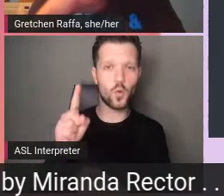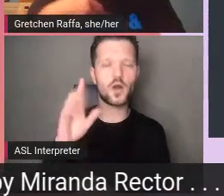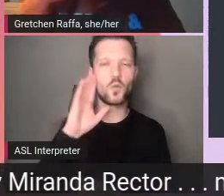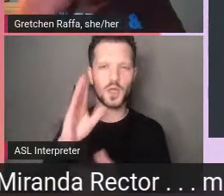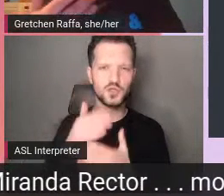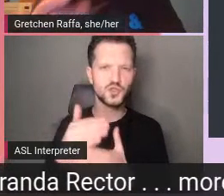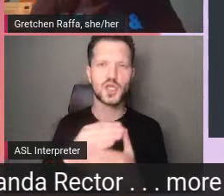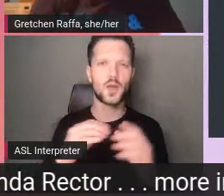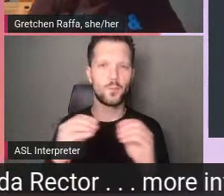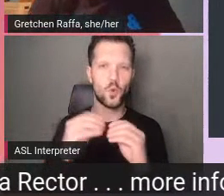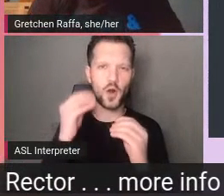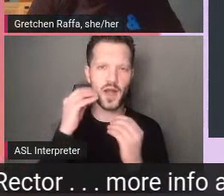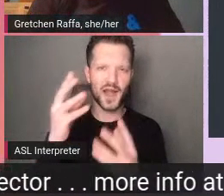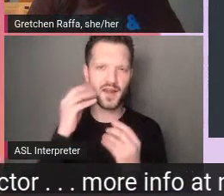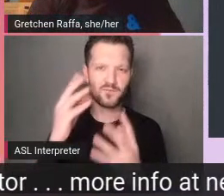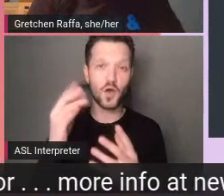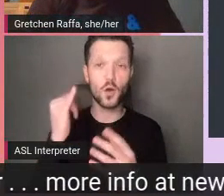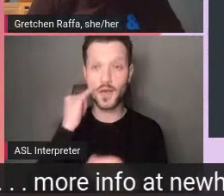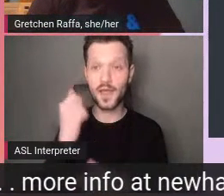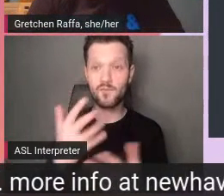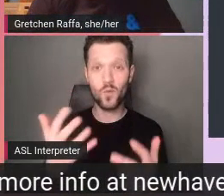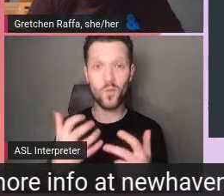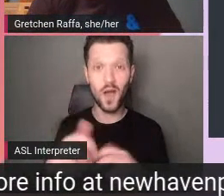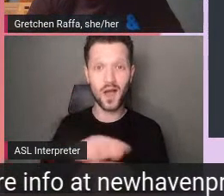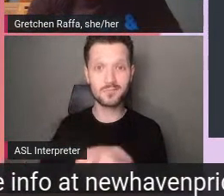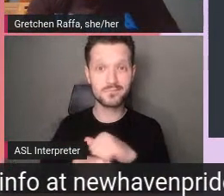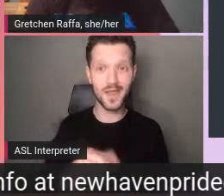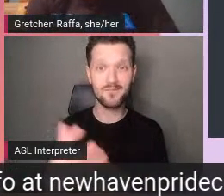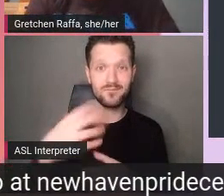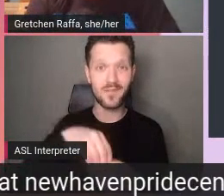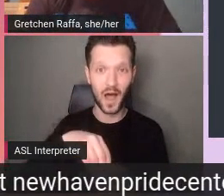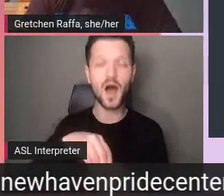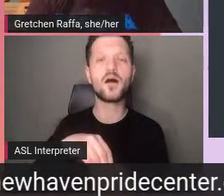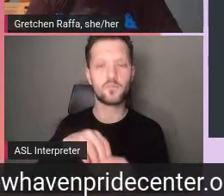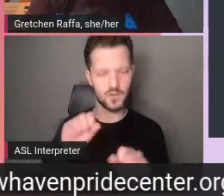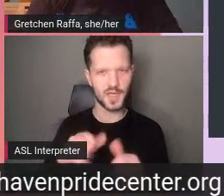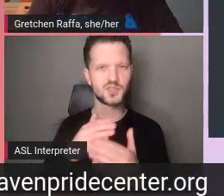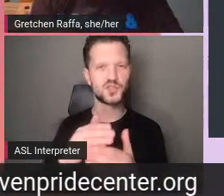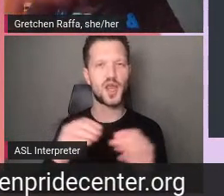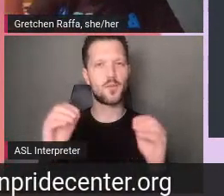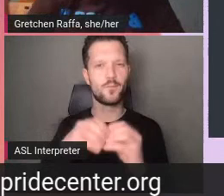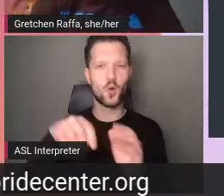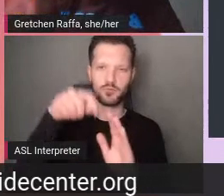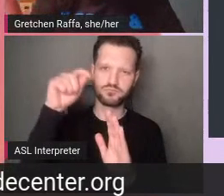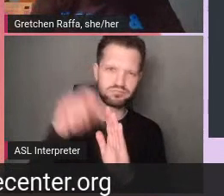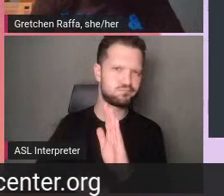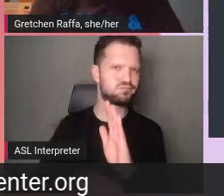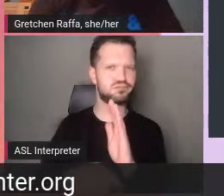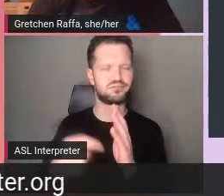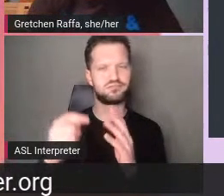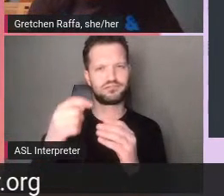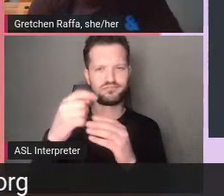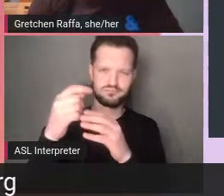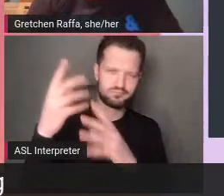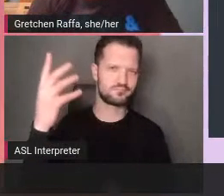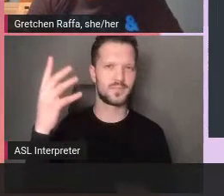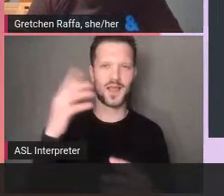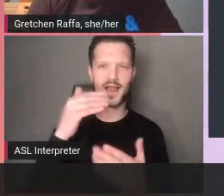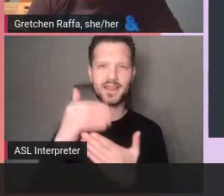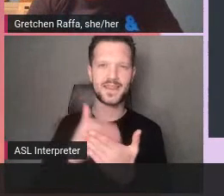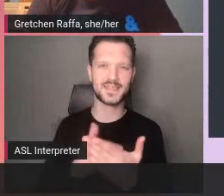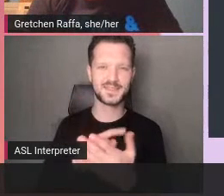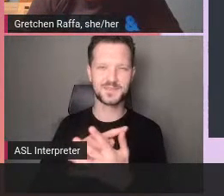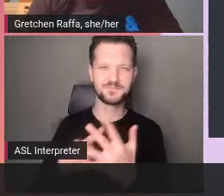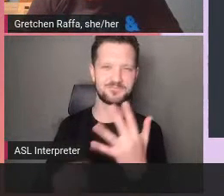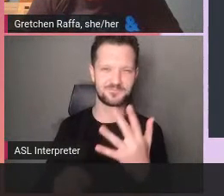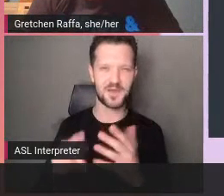afterwards. If you get more involved with how to take action, we can share a much more expansive list of policy